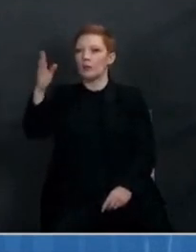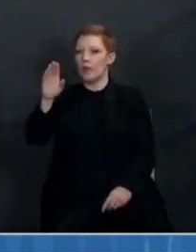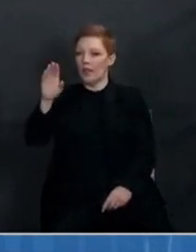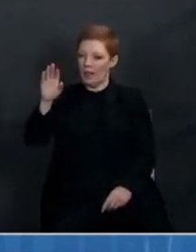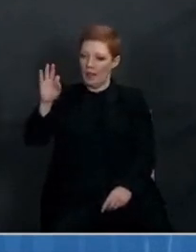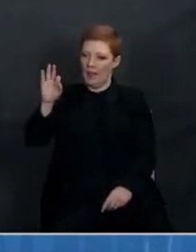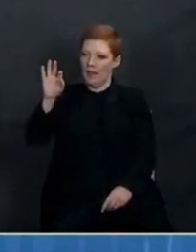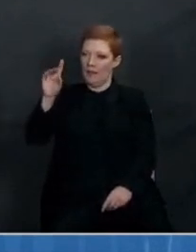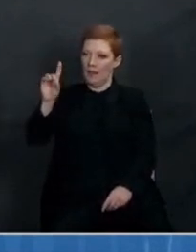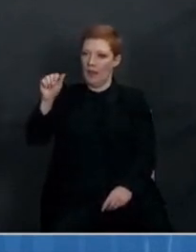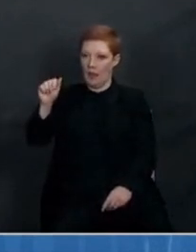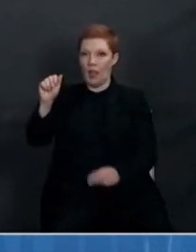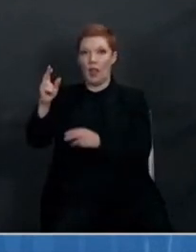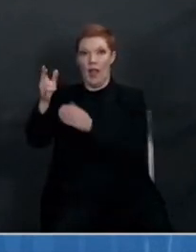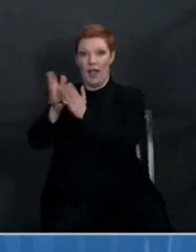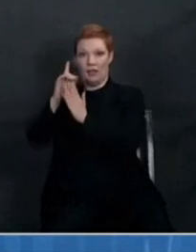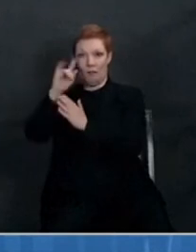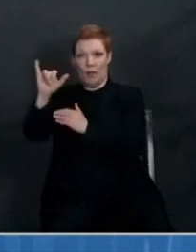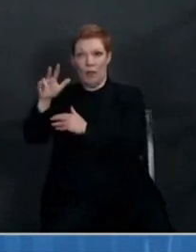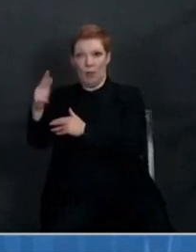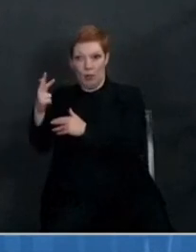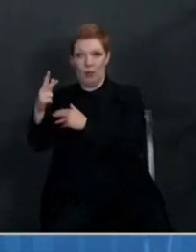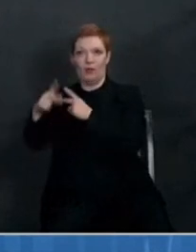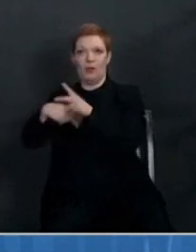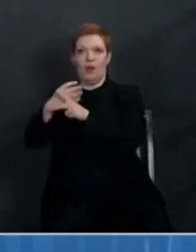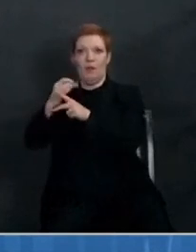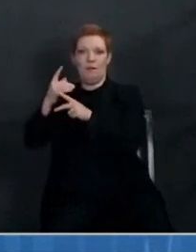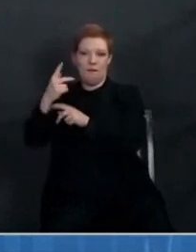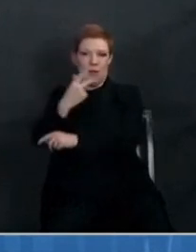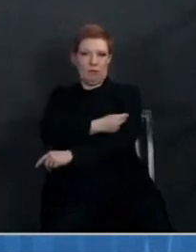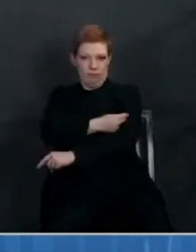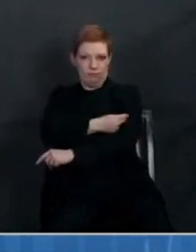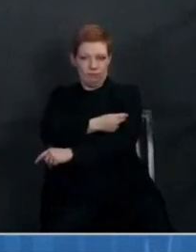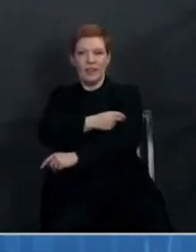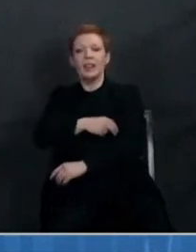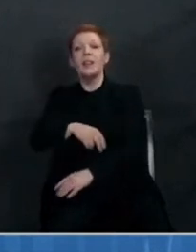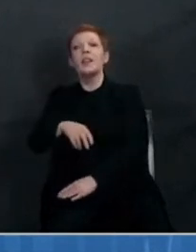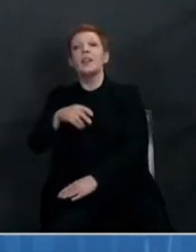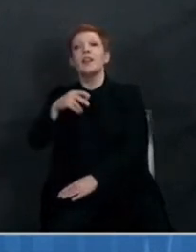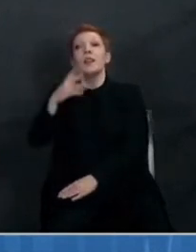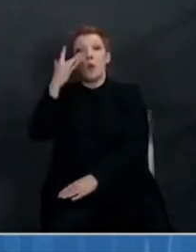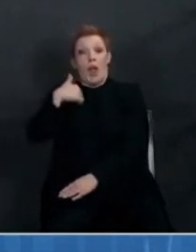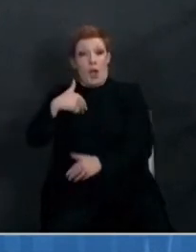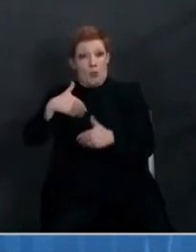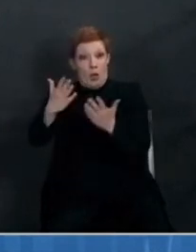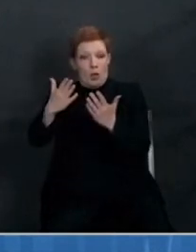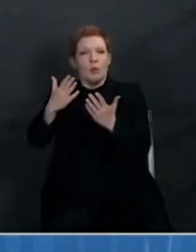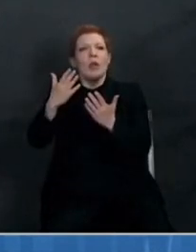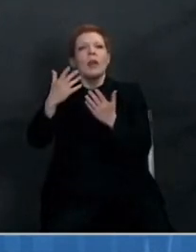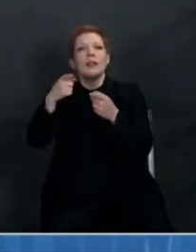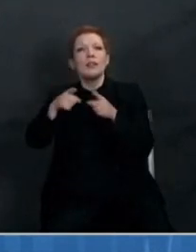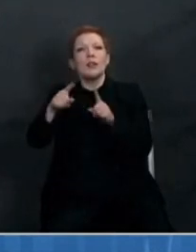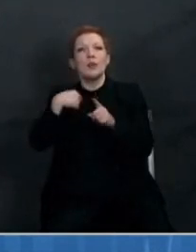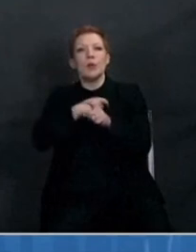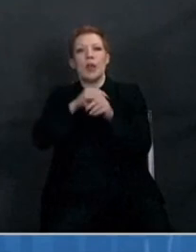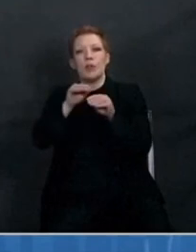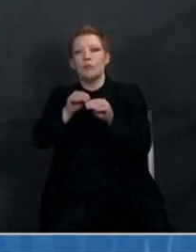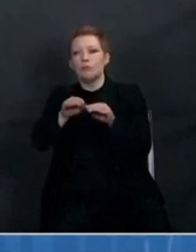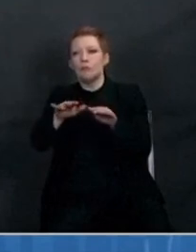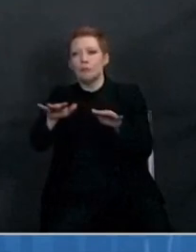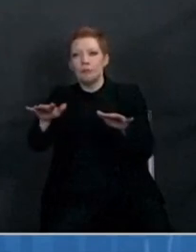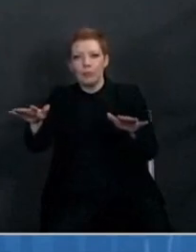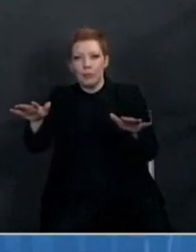use authorization. The reason I bring this up is that as these things roll out, they will have different degrees of